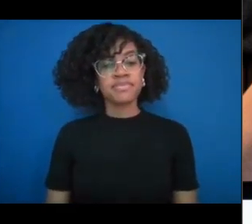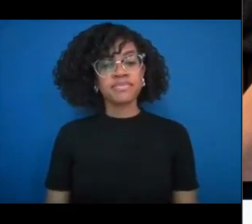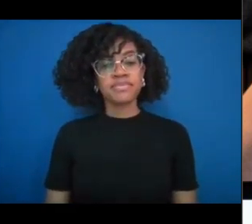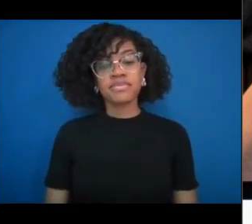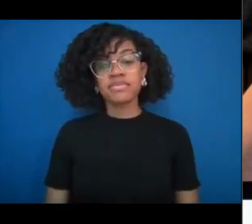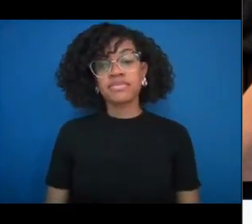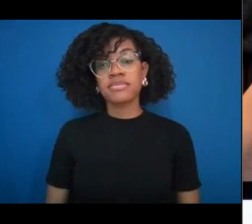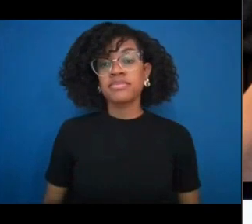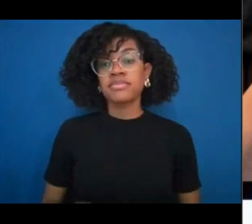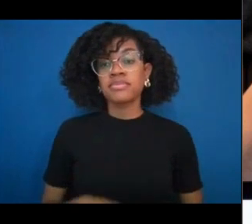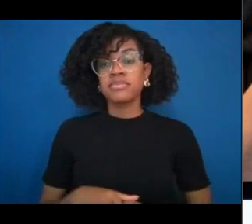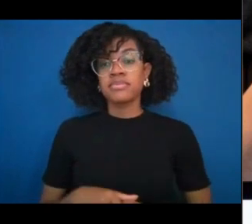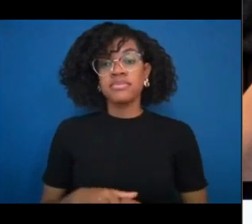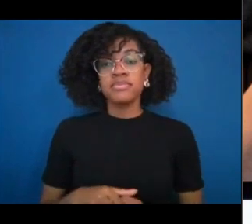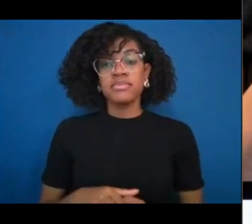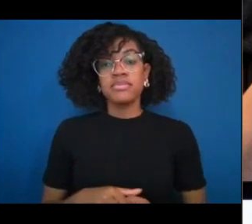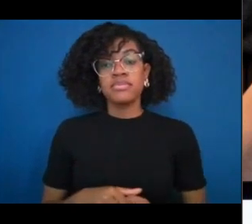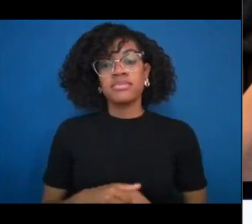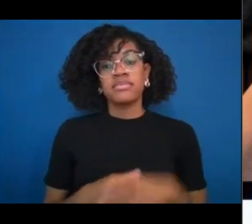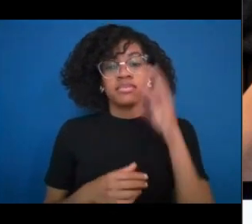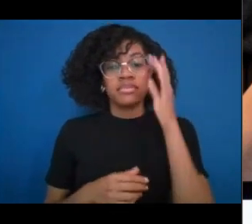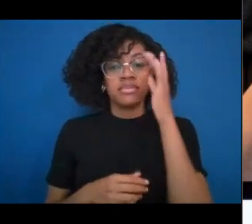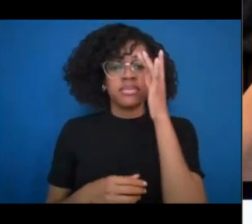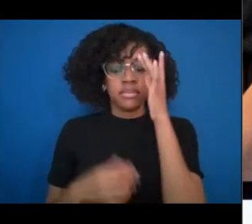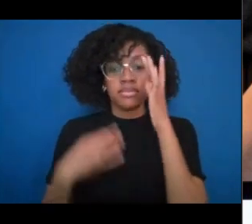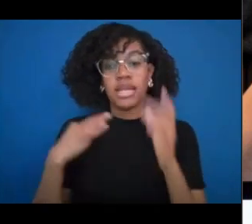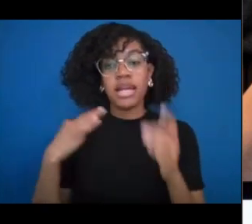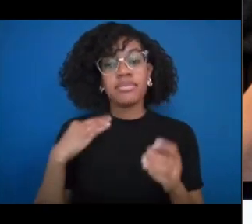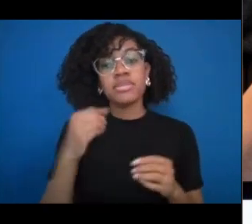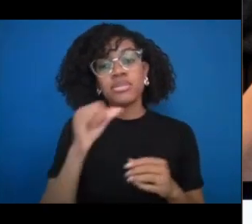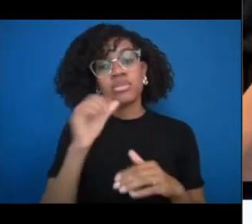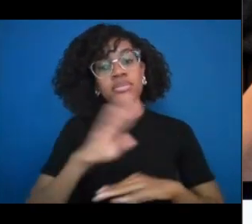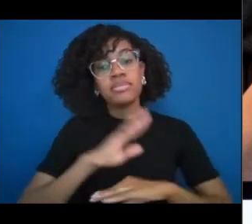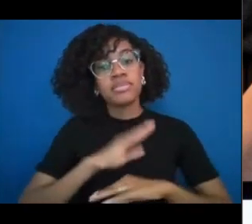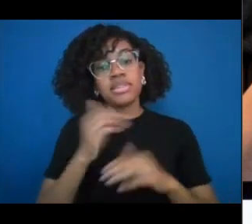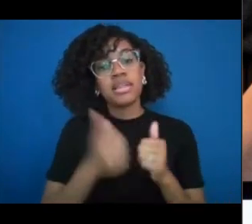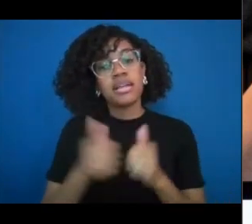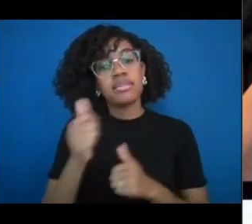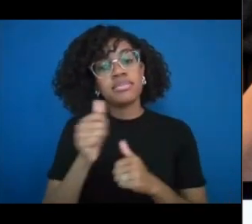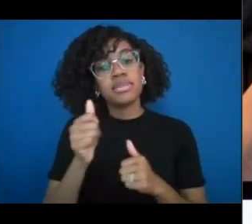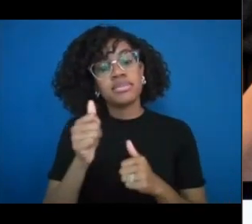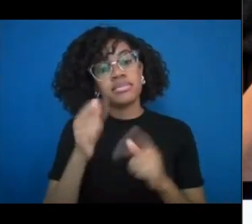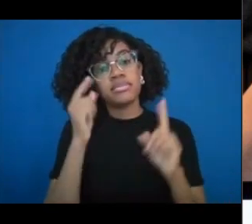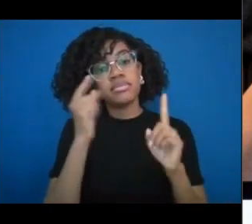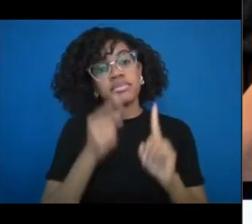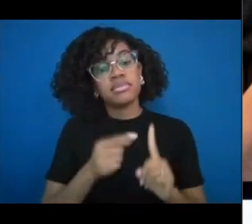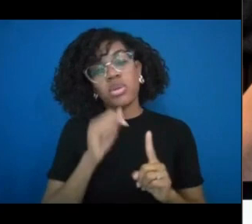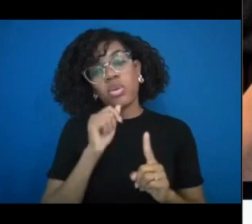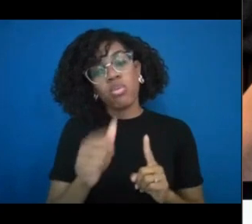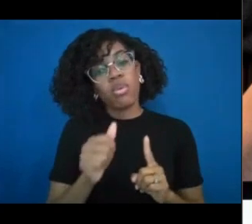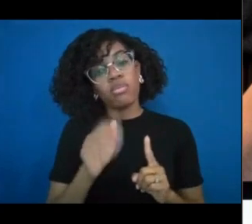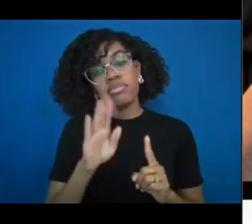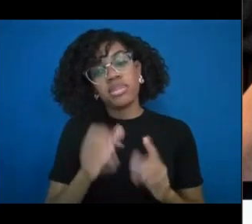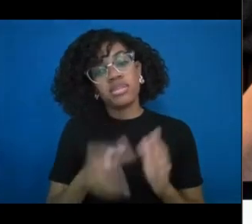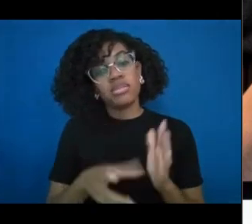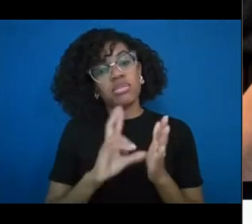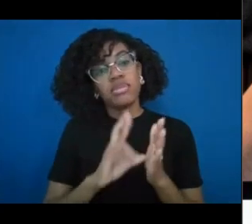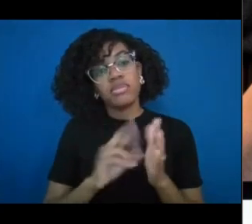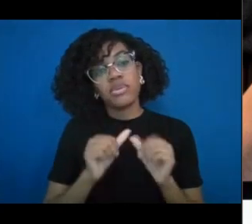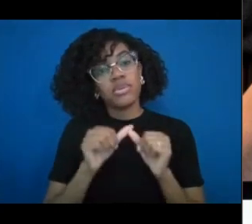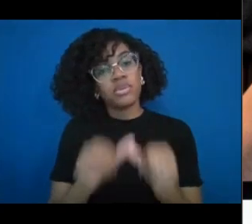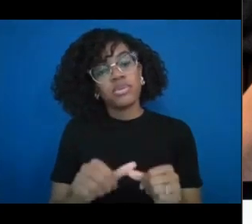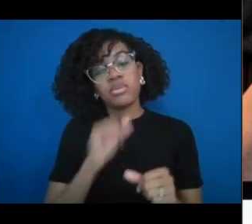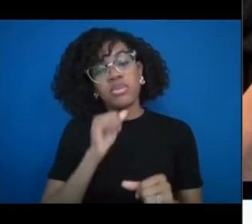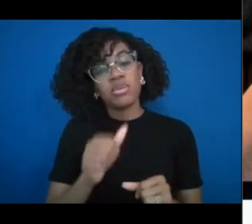Applications that do not meet administrative parameters will not be further reviewed. If you don't have the